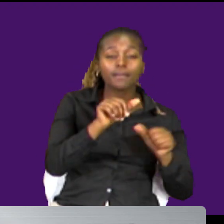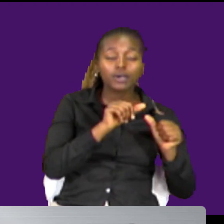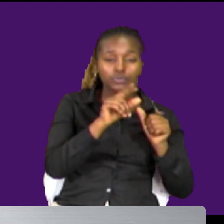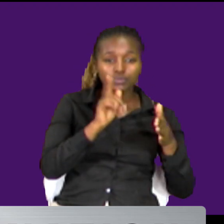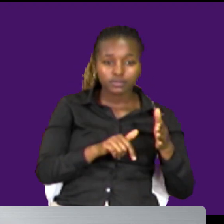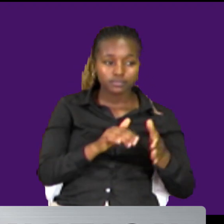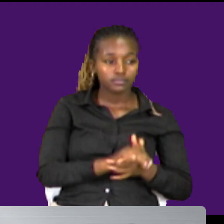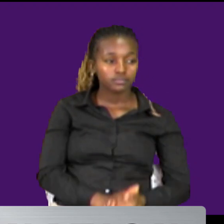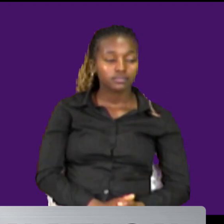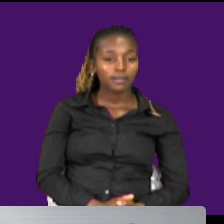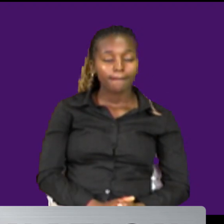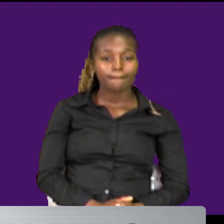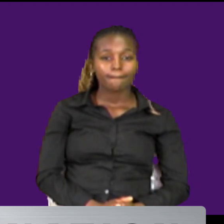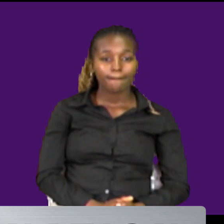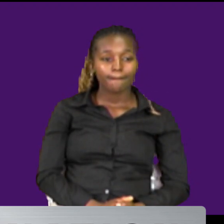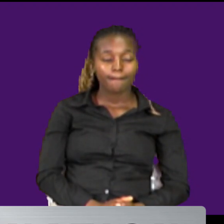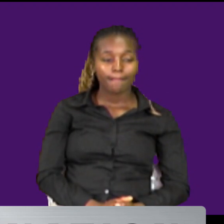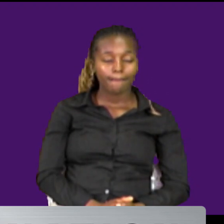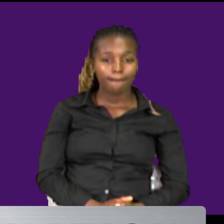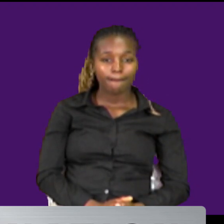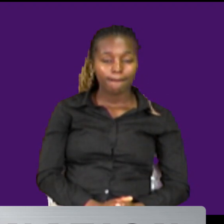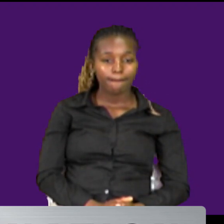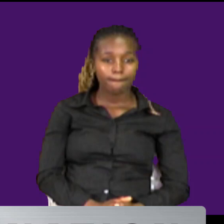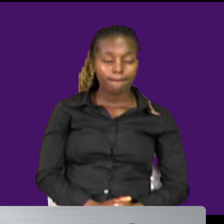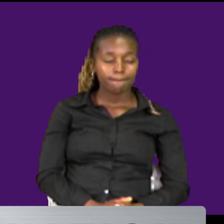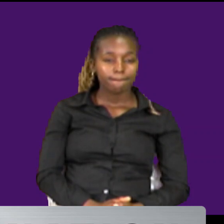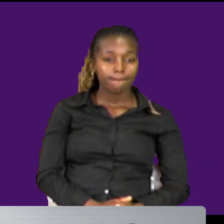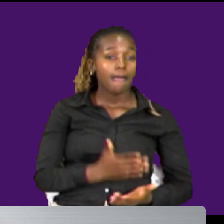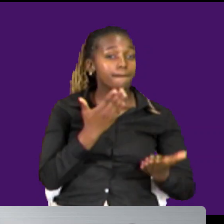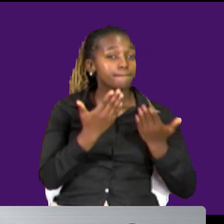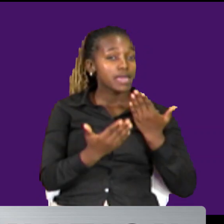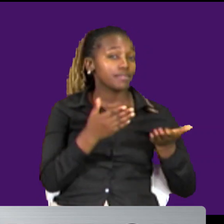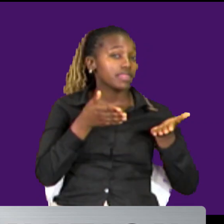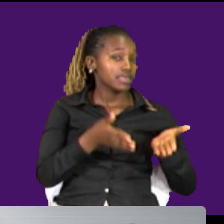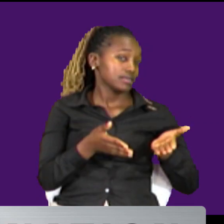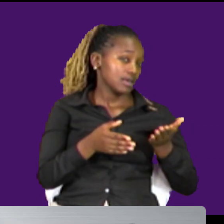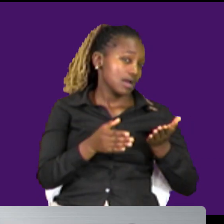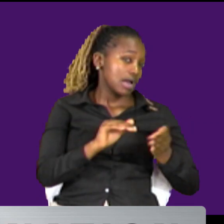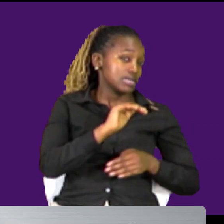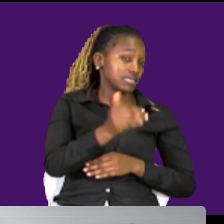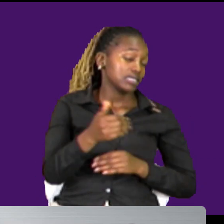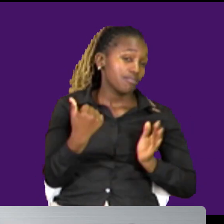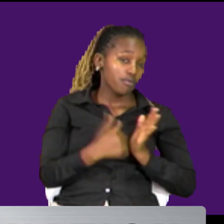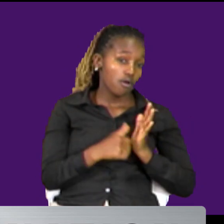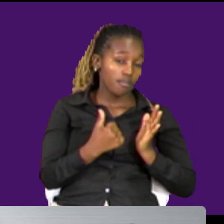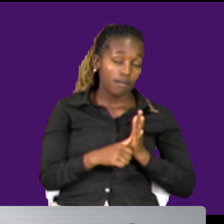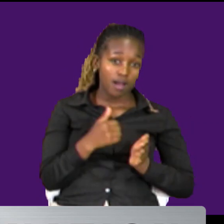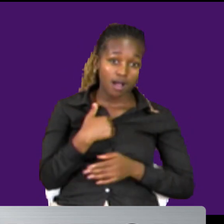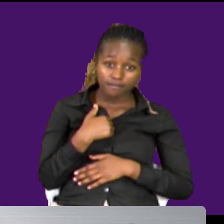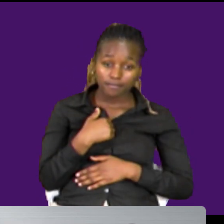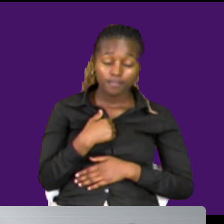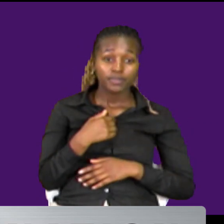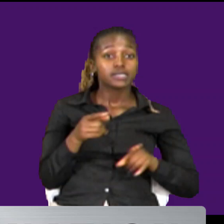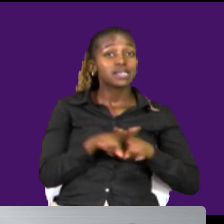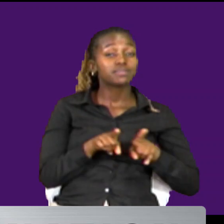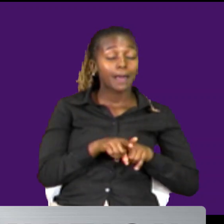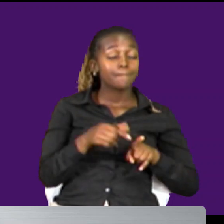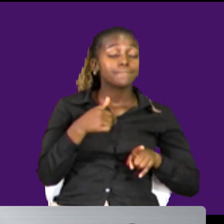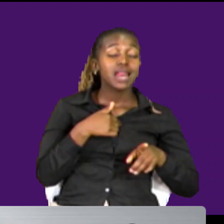Yes, looks like the country, the city is in frenzy. I had to contextualize, to tell you what